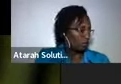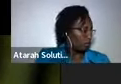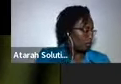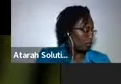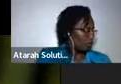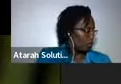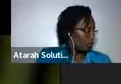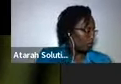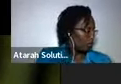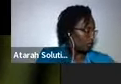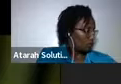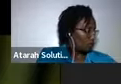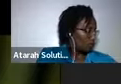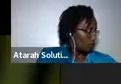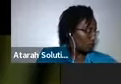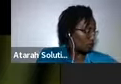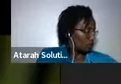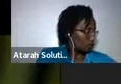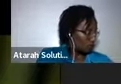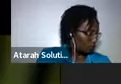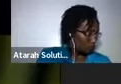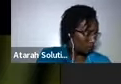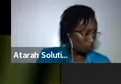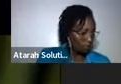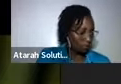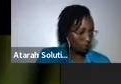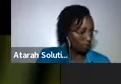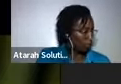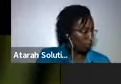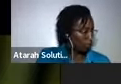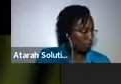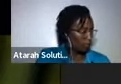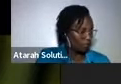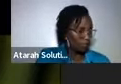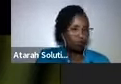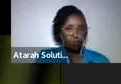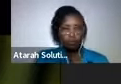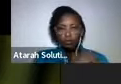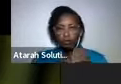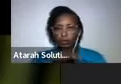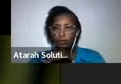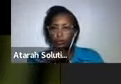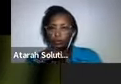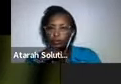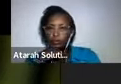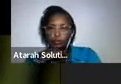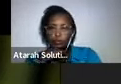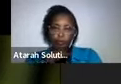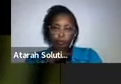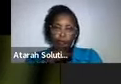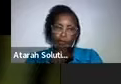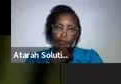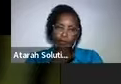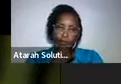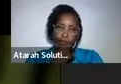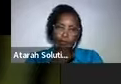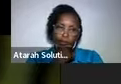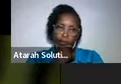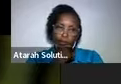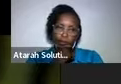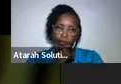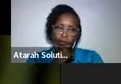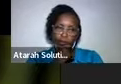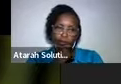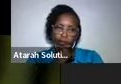interesting budget. We asked them for $50,000 a month. Now, if you do $300 sales per day